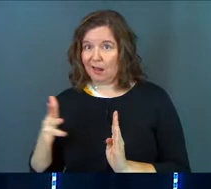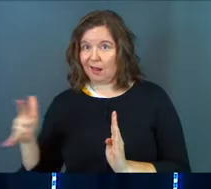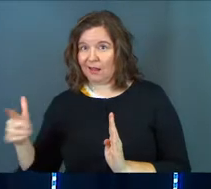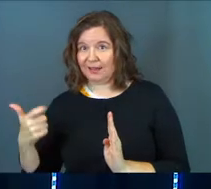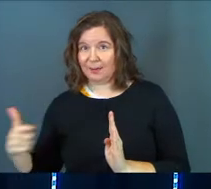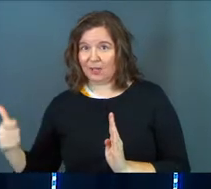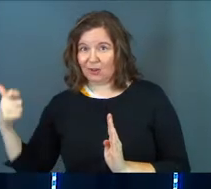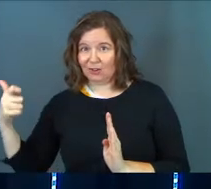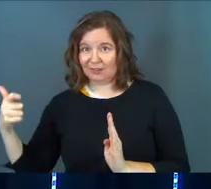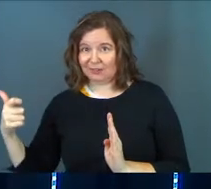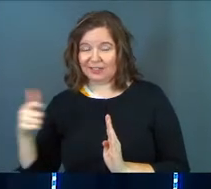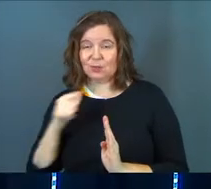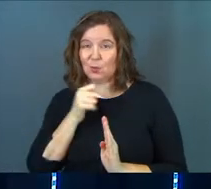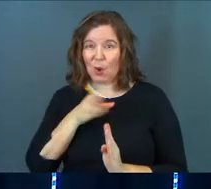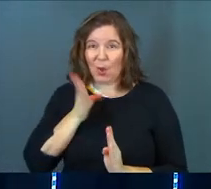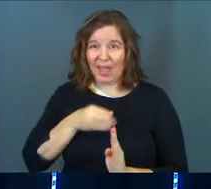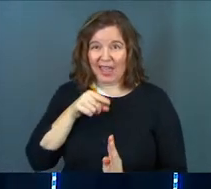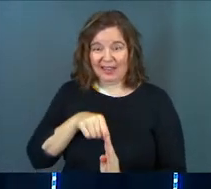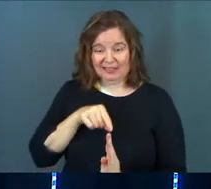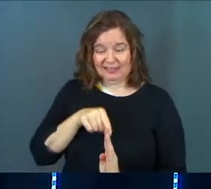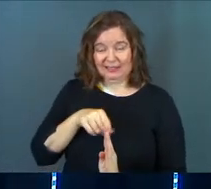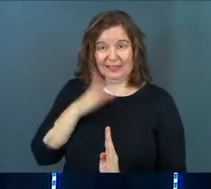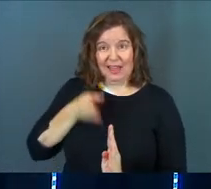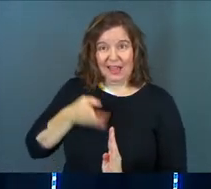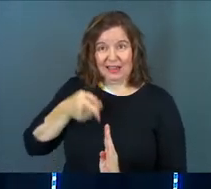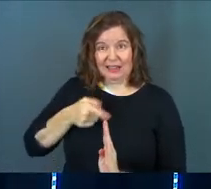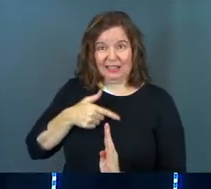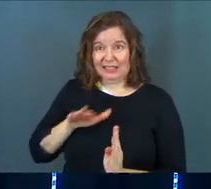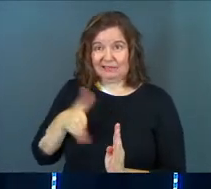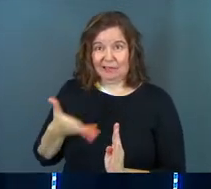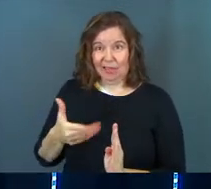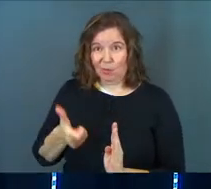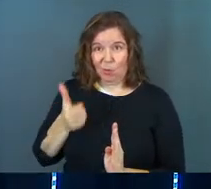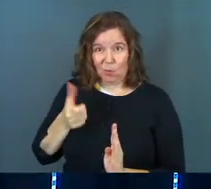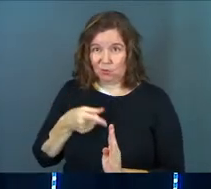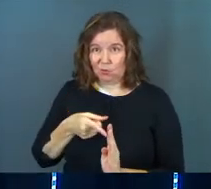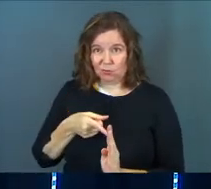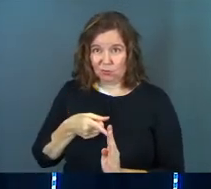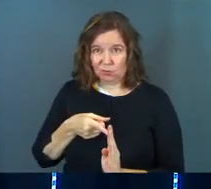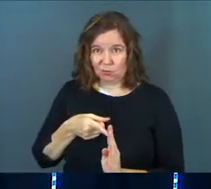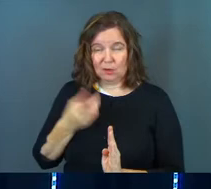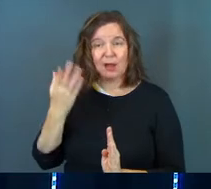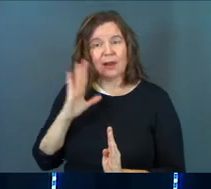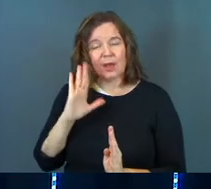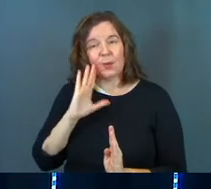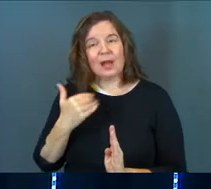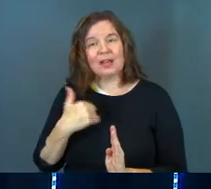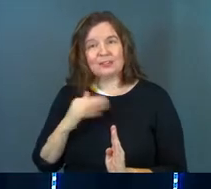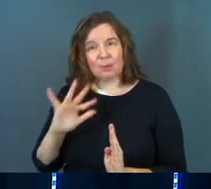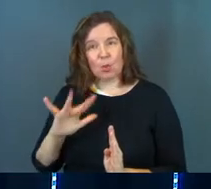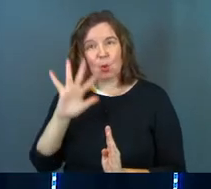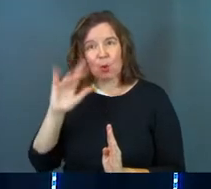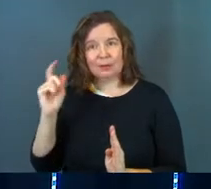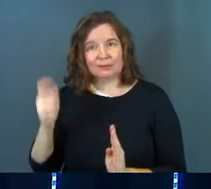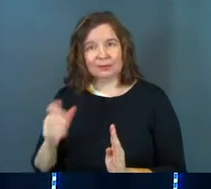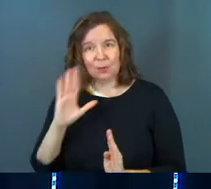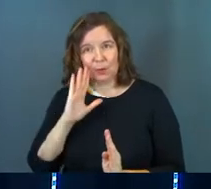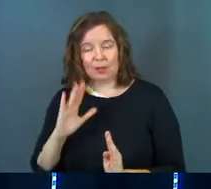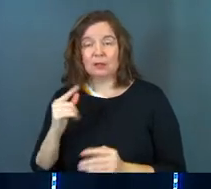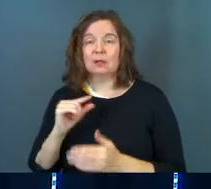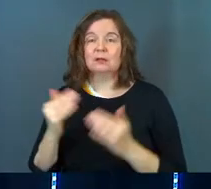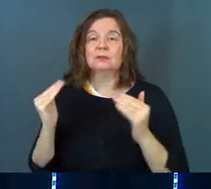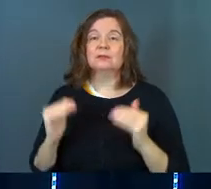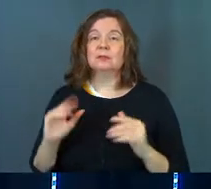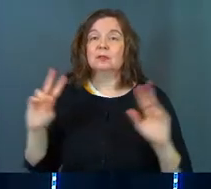than this. And so it's not going to end in death. And God's going to have some glory here.